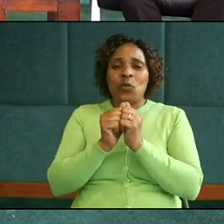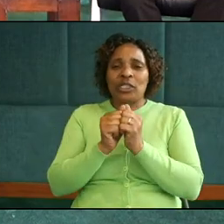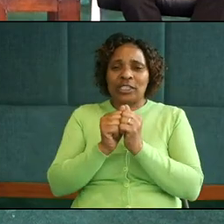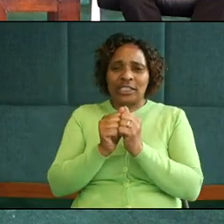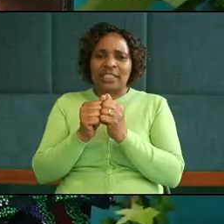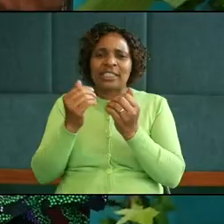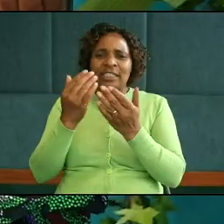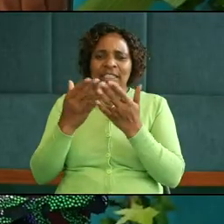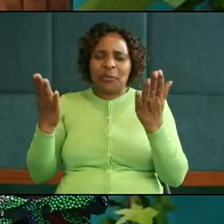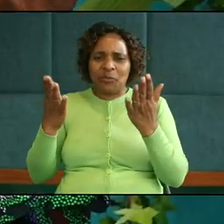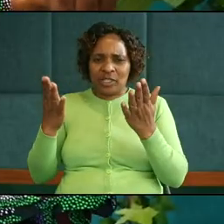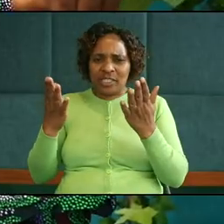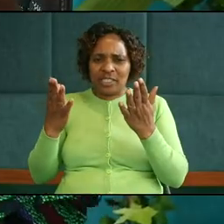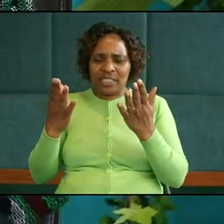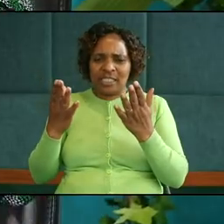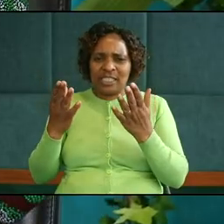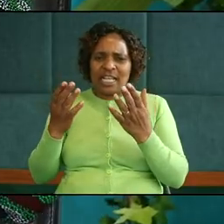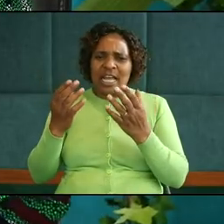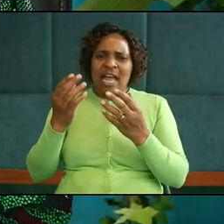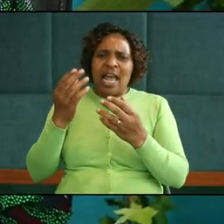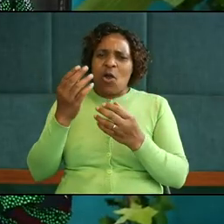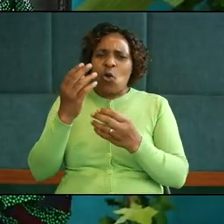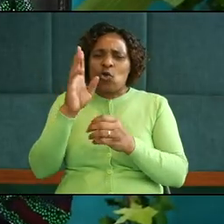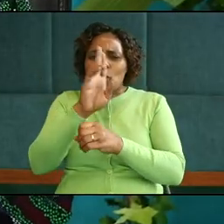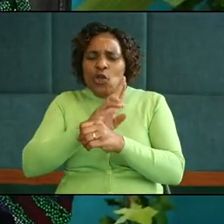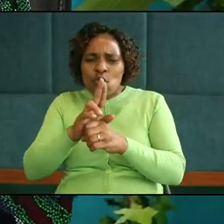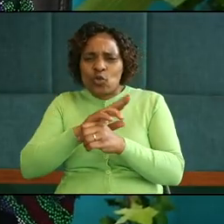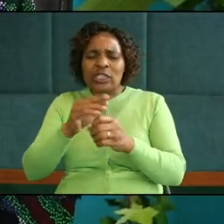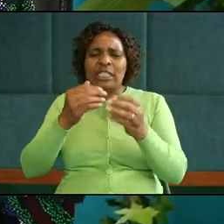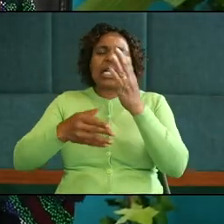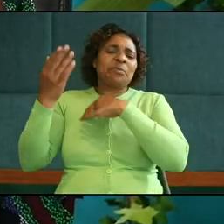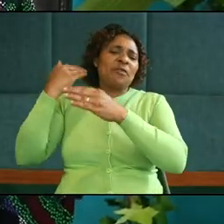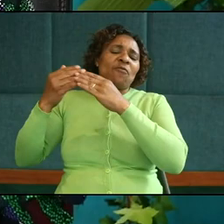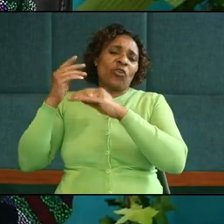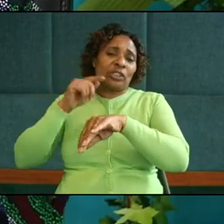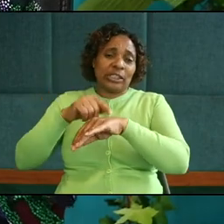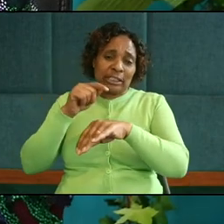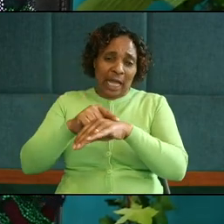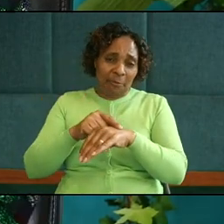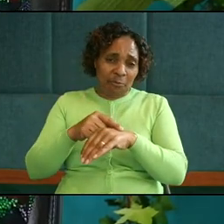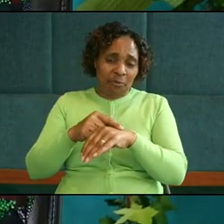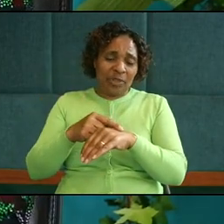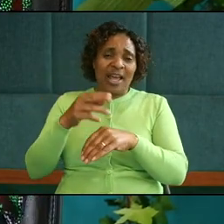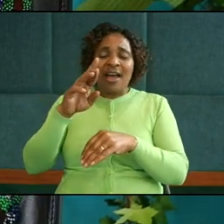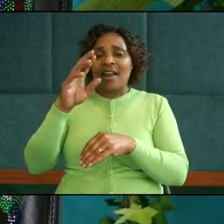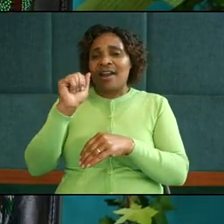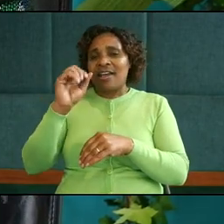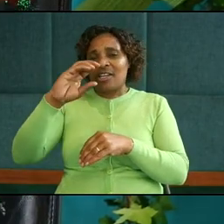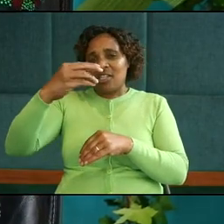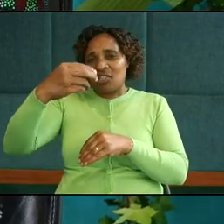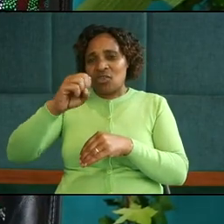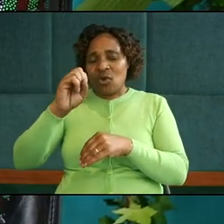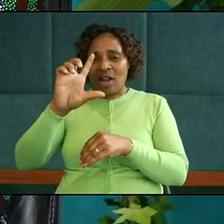is sort of like an aphrodisiac that they used in that time. So then Rachel was like, you know what? Give me the